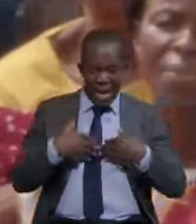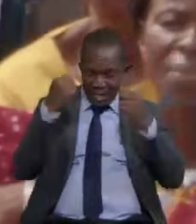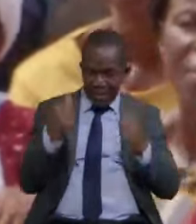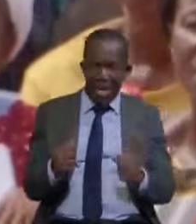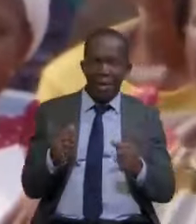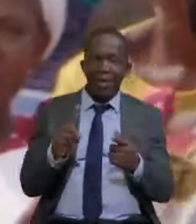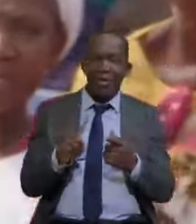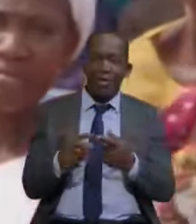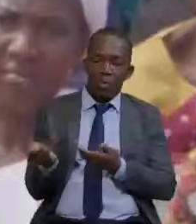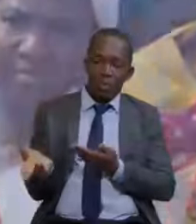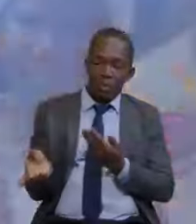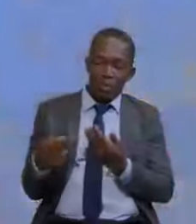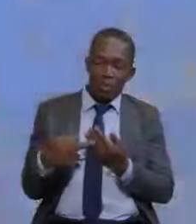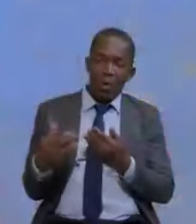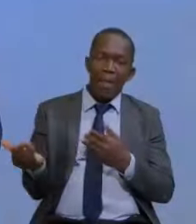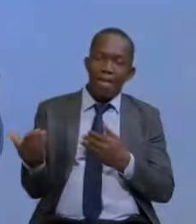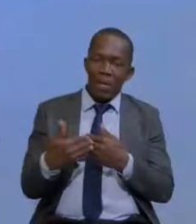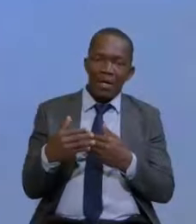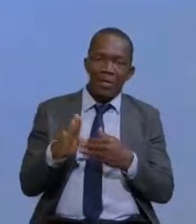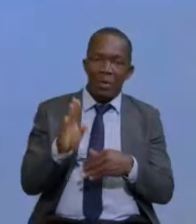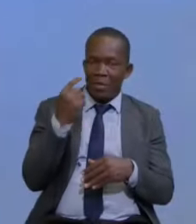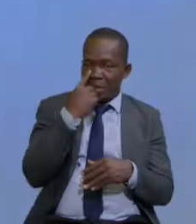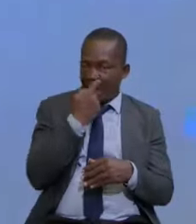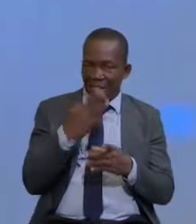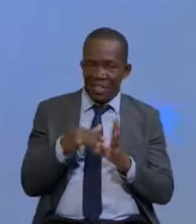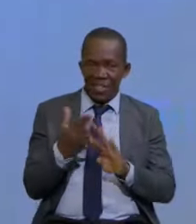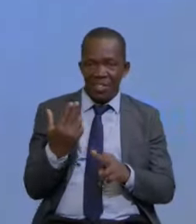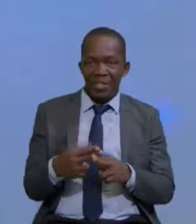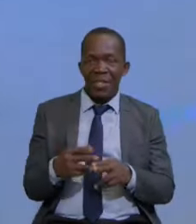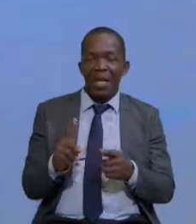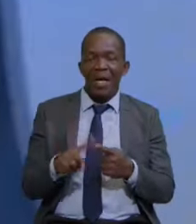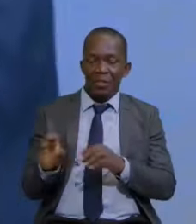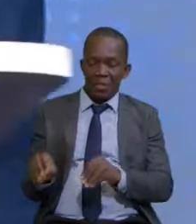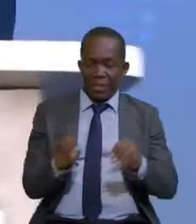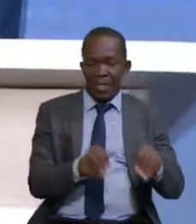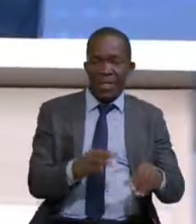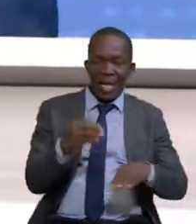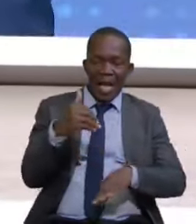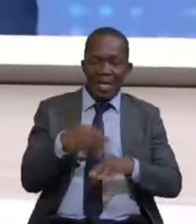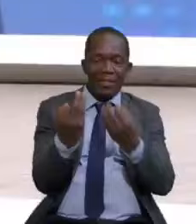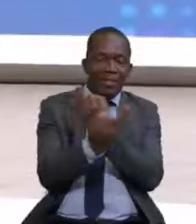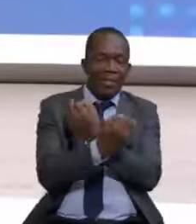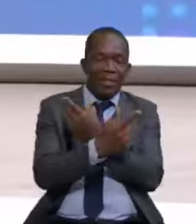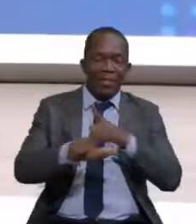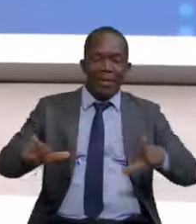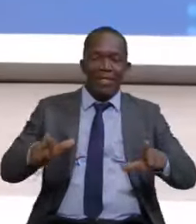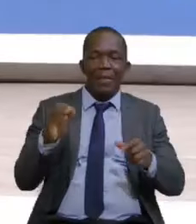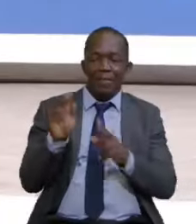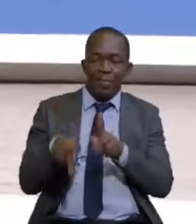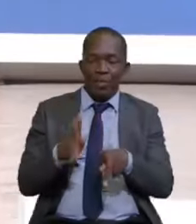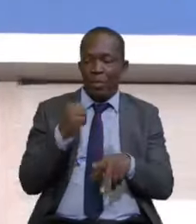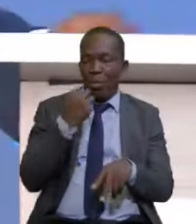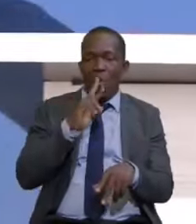for the blind and to set at liberty them that have brought the yoke of the world, bruises